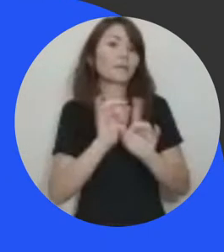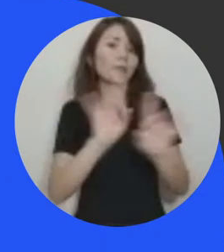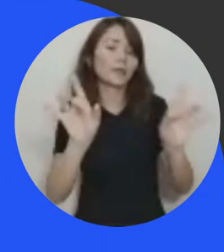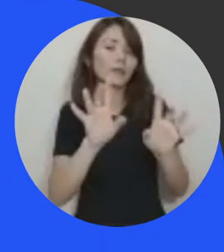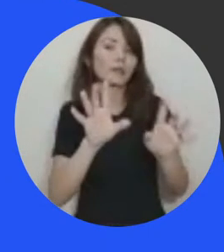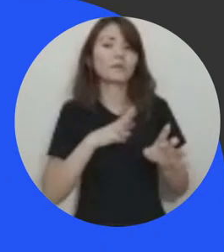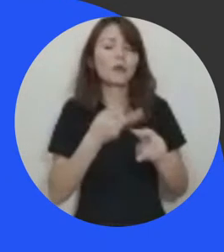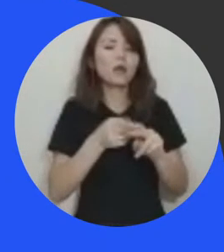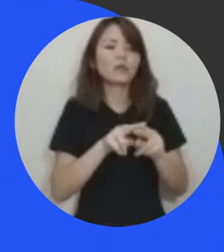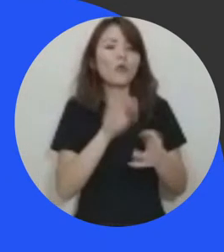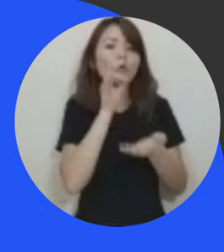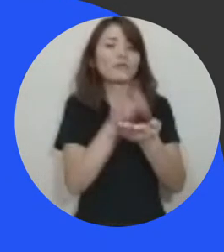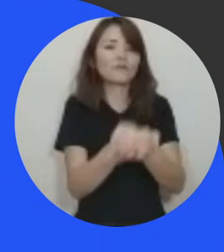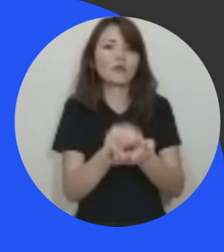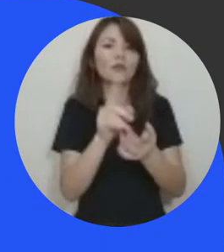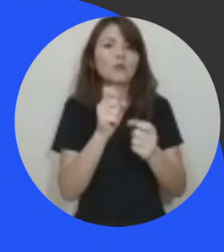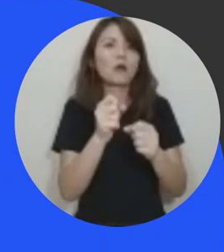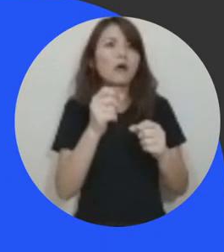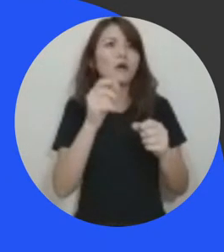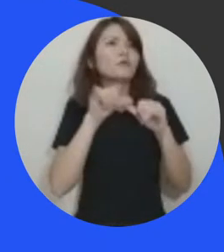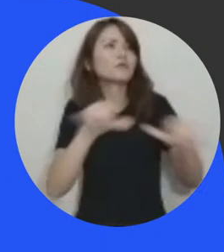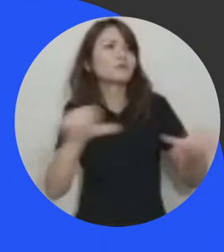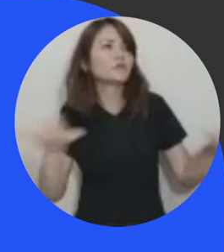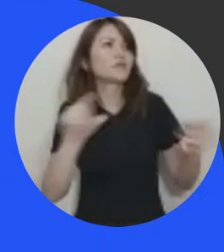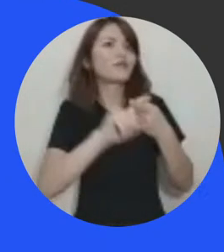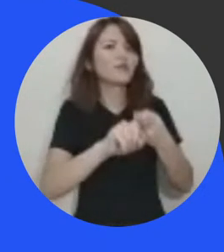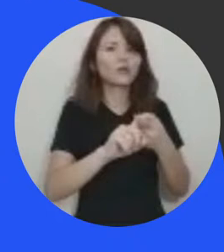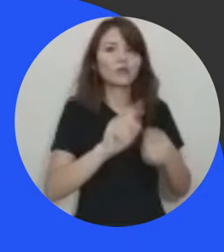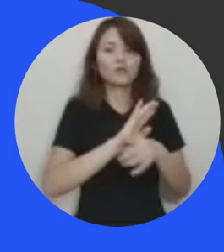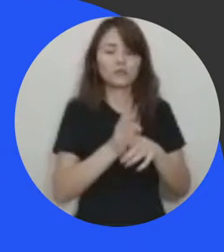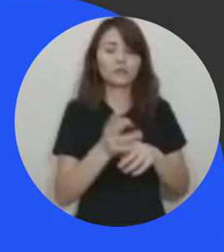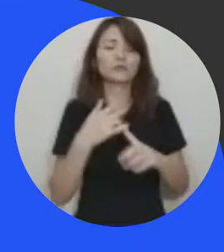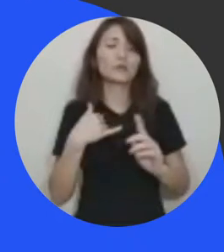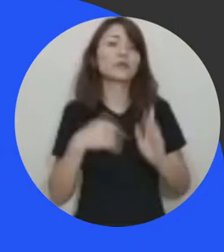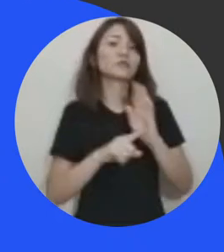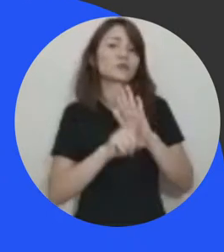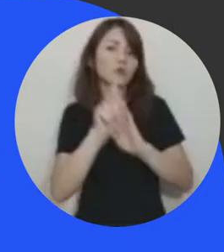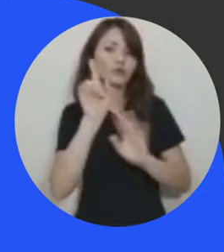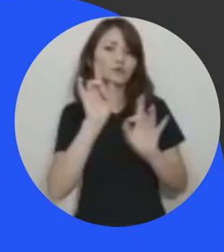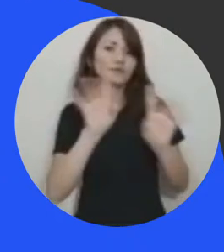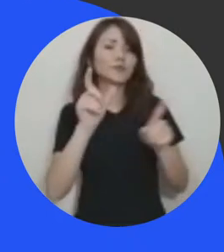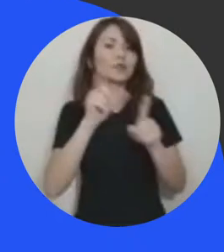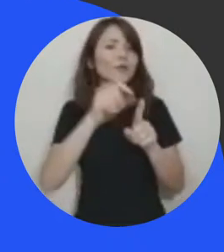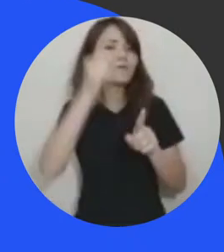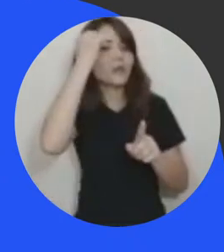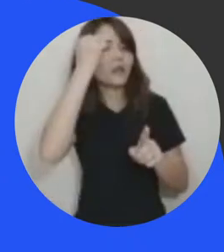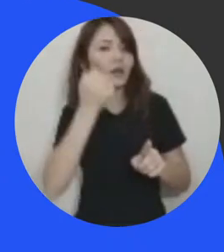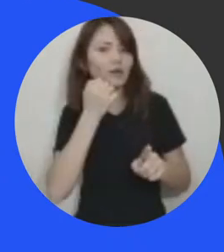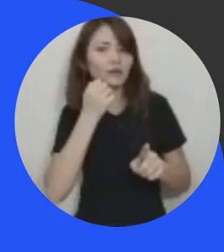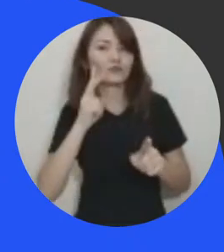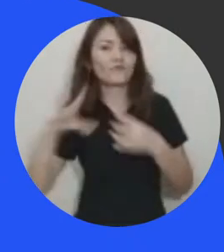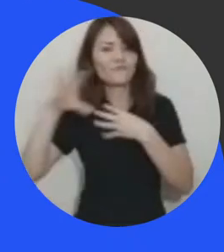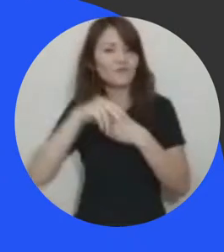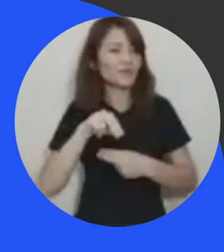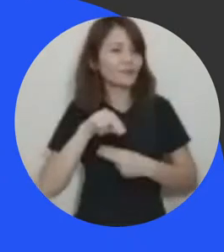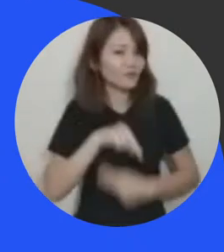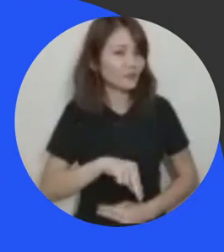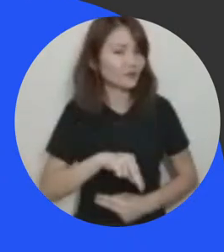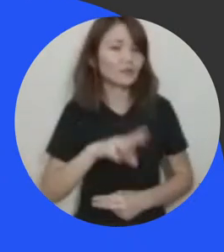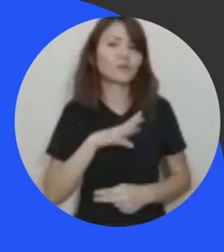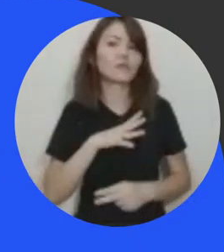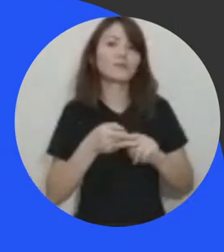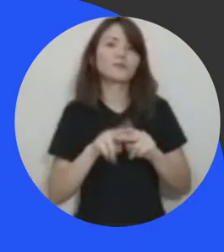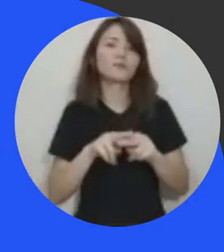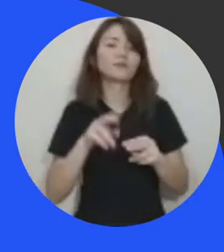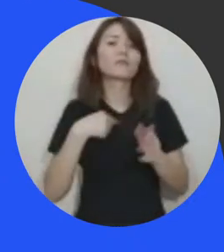And so I just want to start with some acknowledgements. So the work that I'm going to be sharing with you is